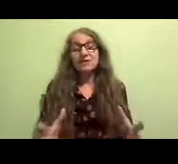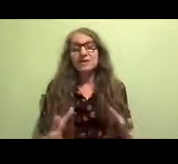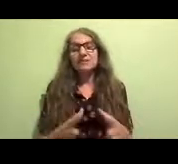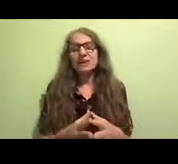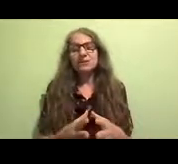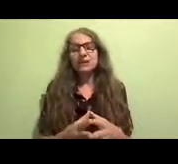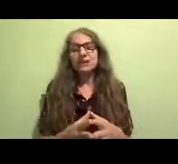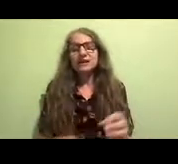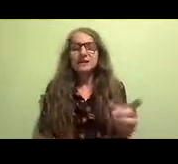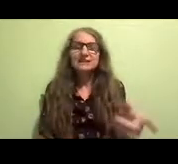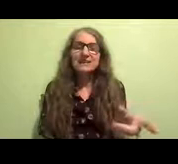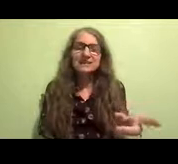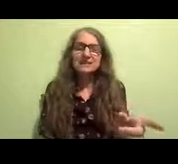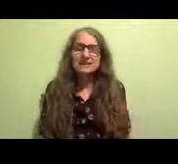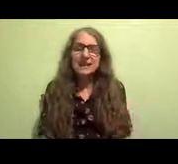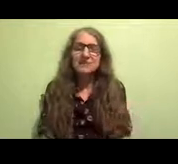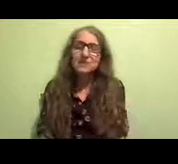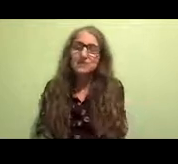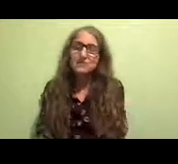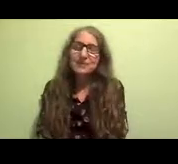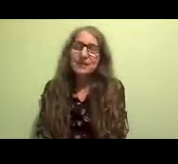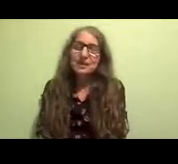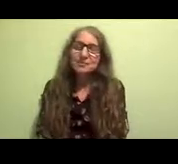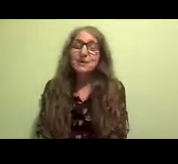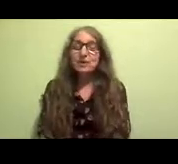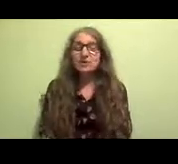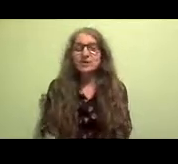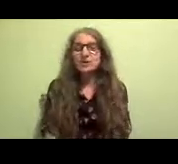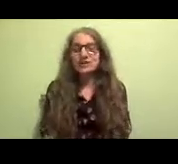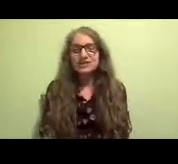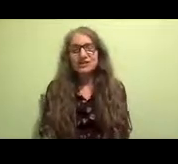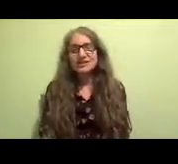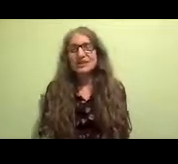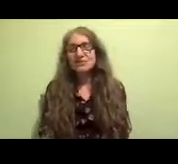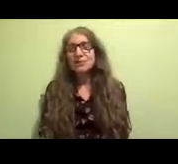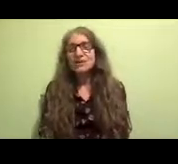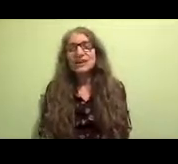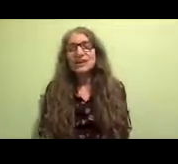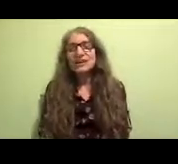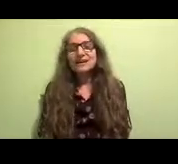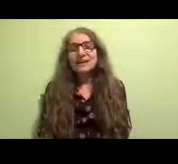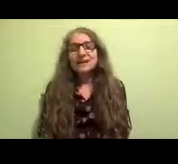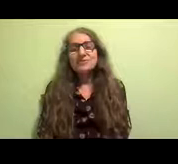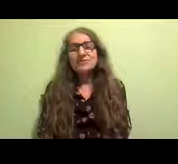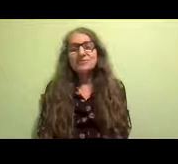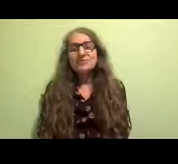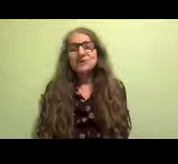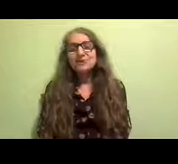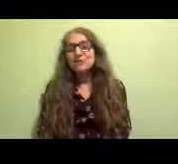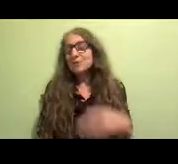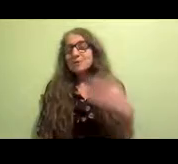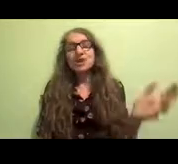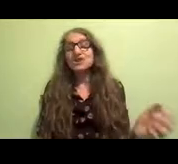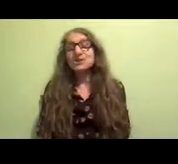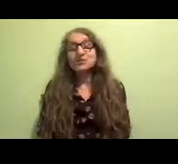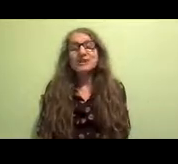lighter on the environment. And this idea came from my work with Flint Creek Circus in California. When we